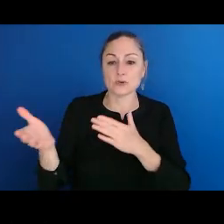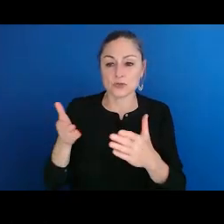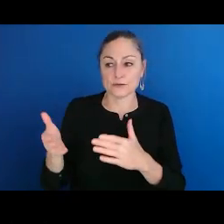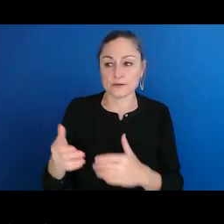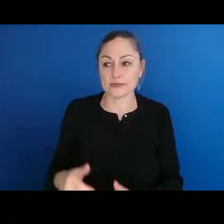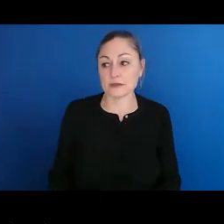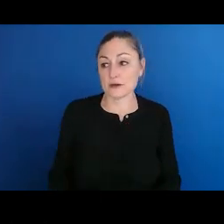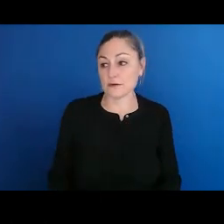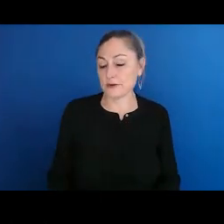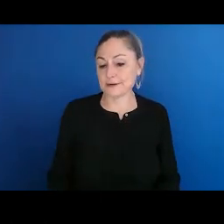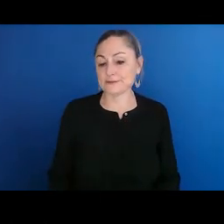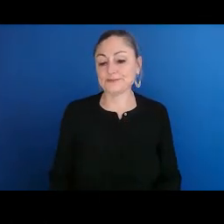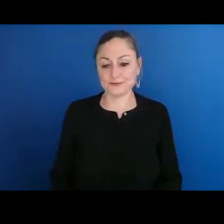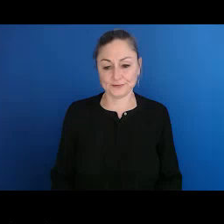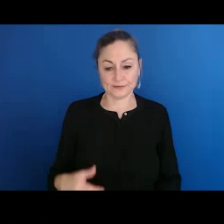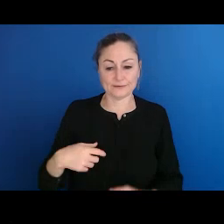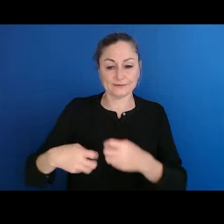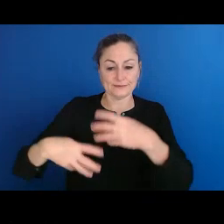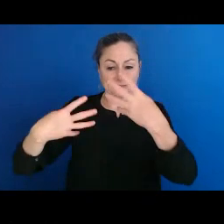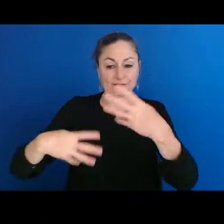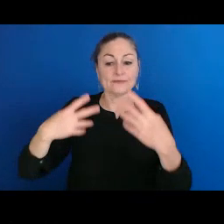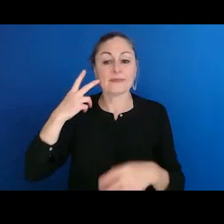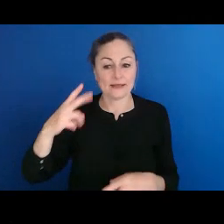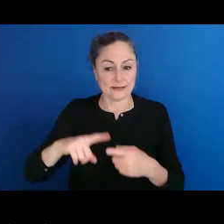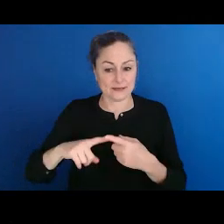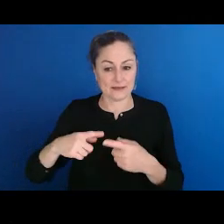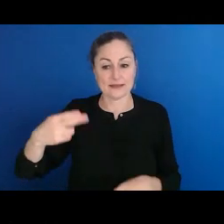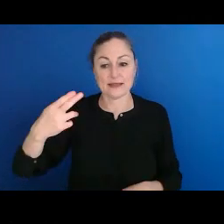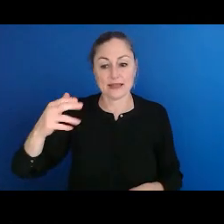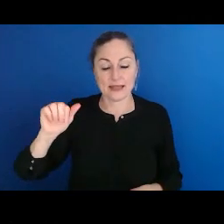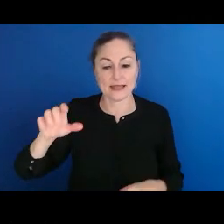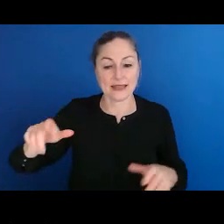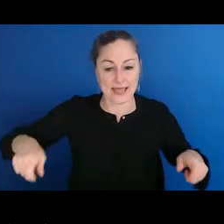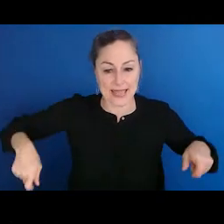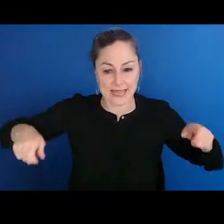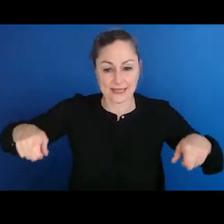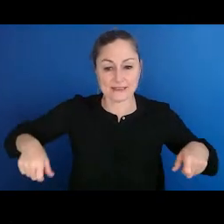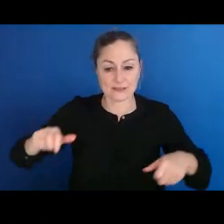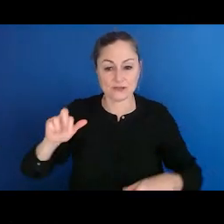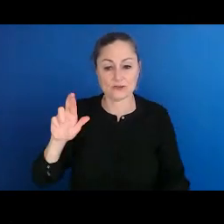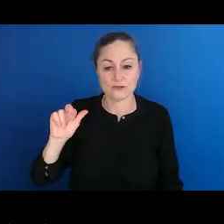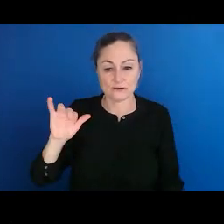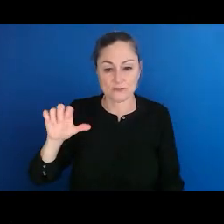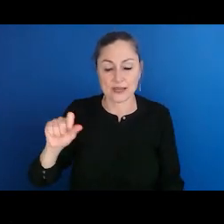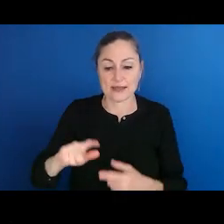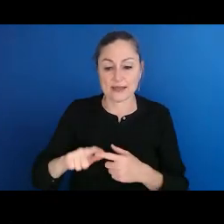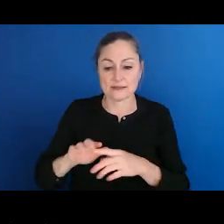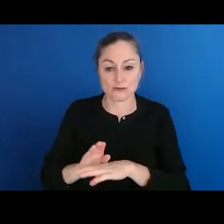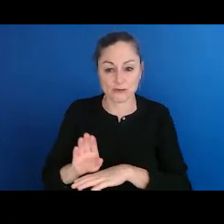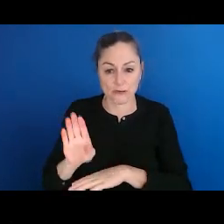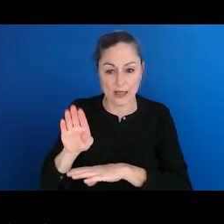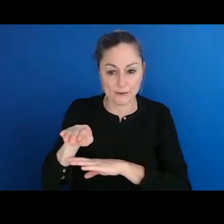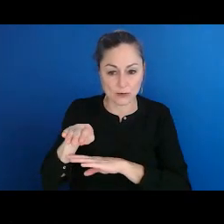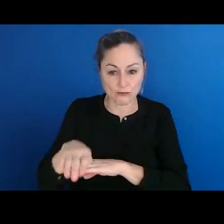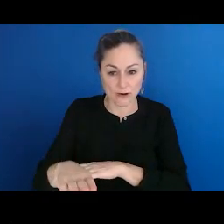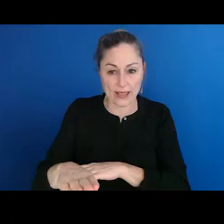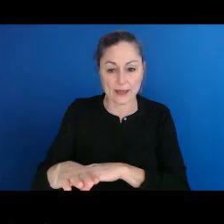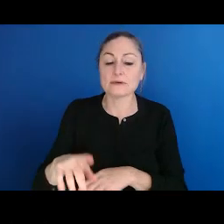All right, so I'm seeing adding handrails, ramps. Yes, those are all great examples of reasonable